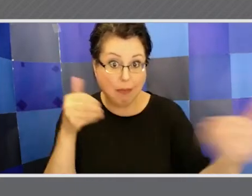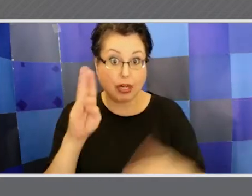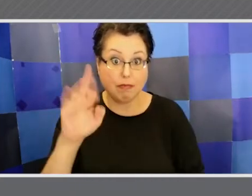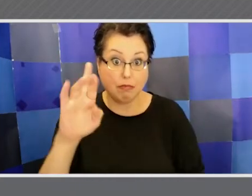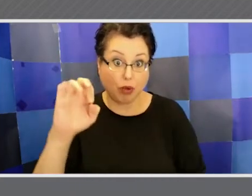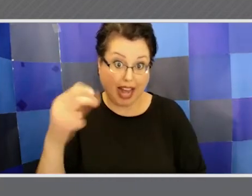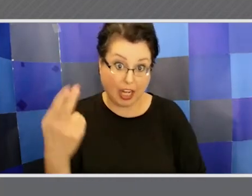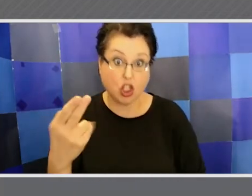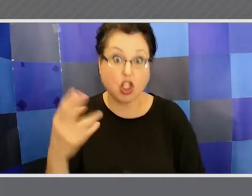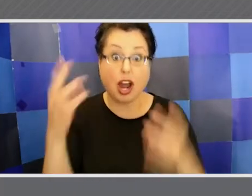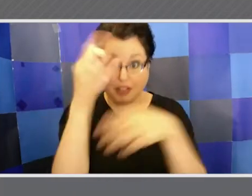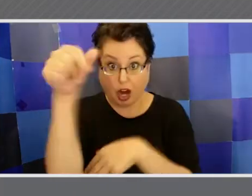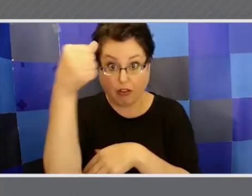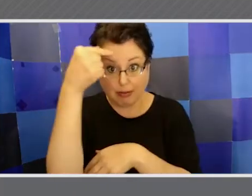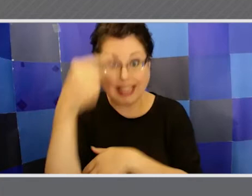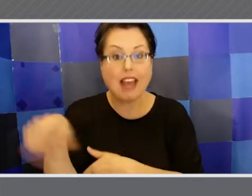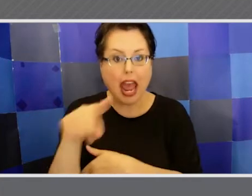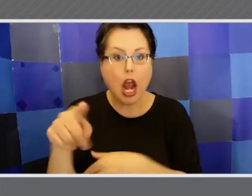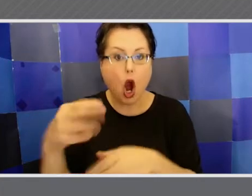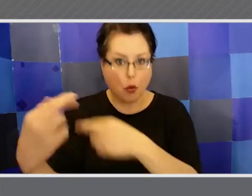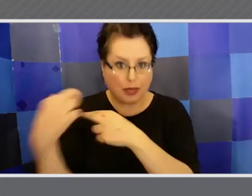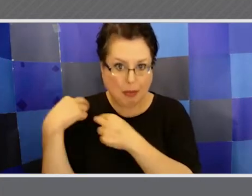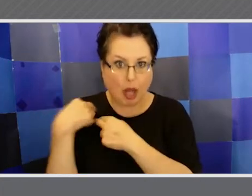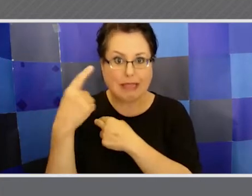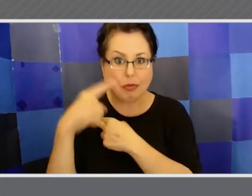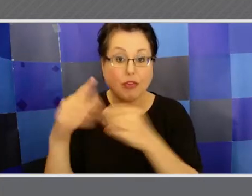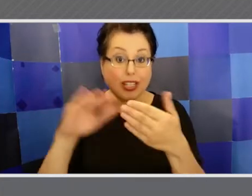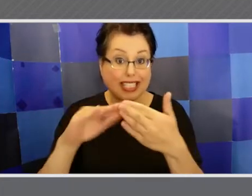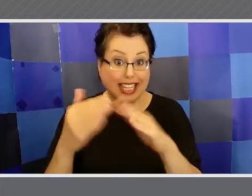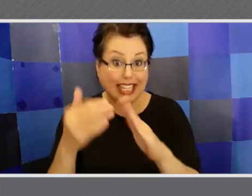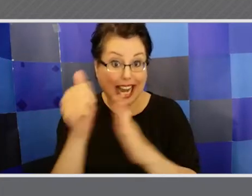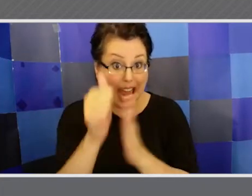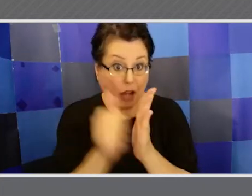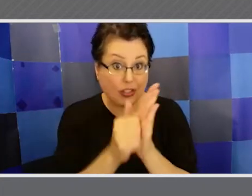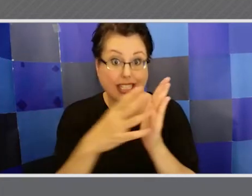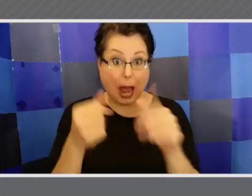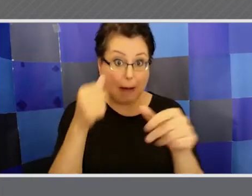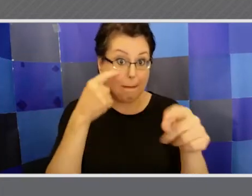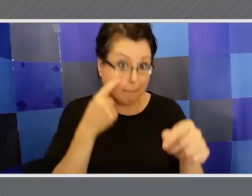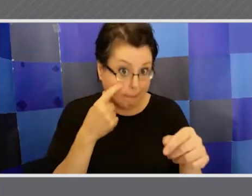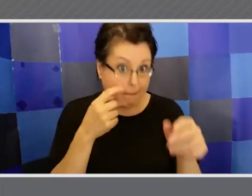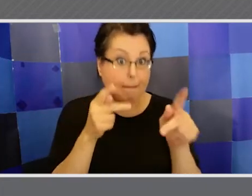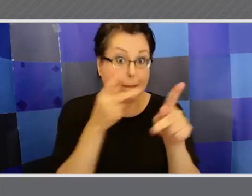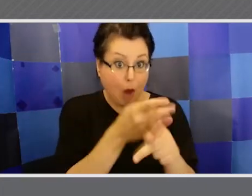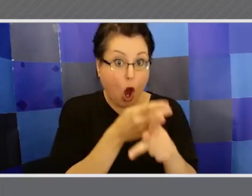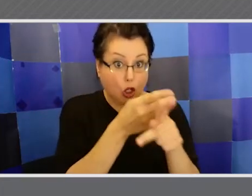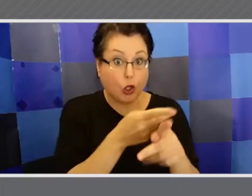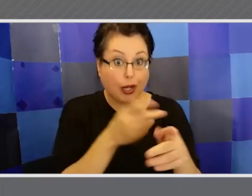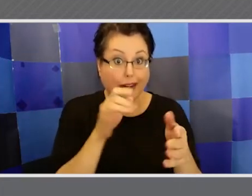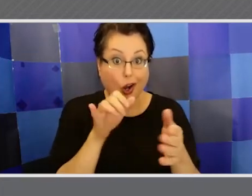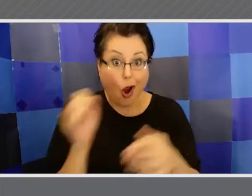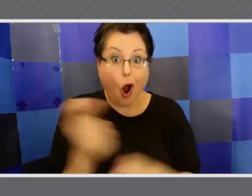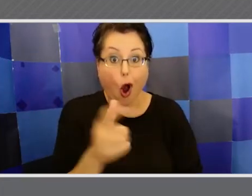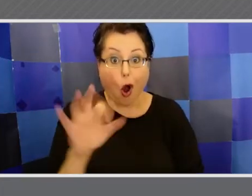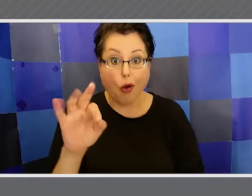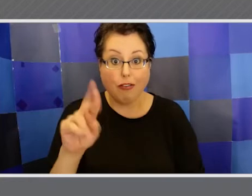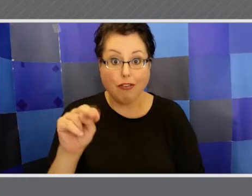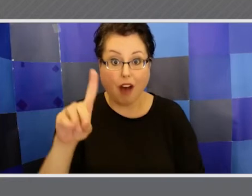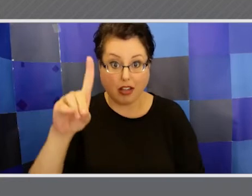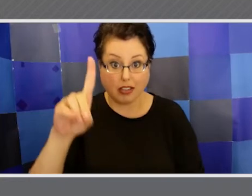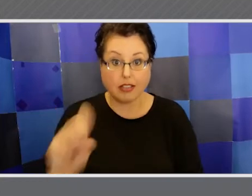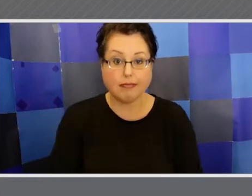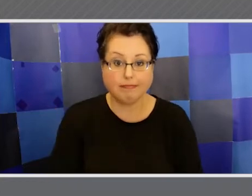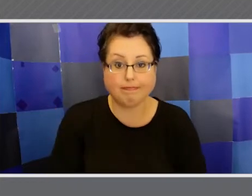and they are responsible for city accounting and monitoring of all funds.